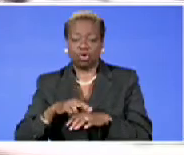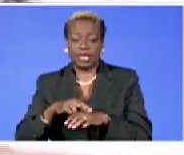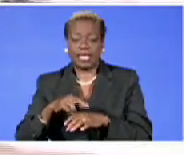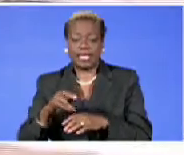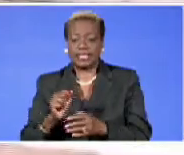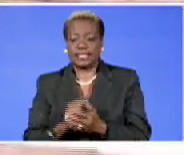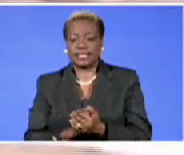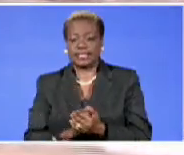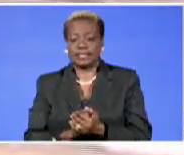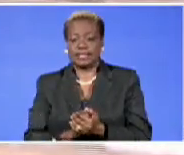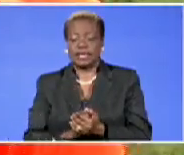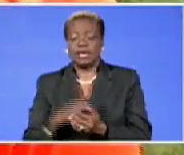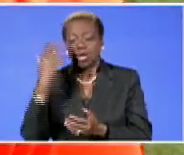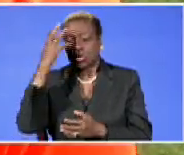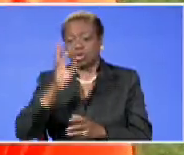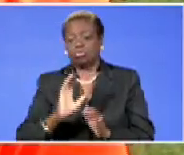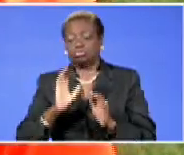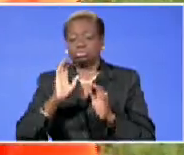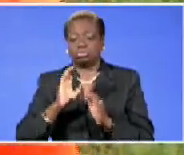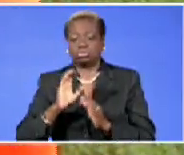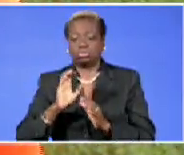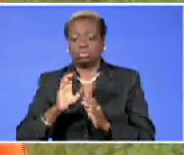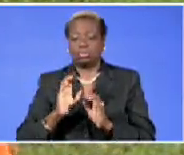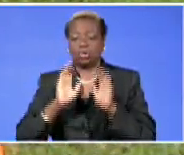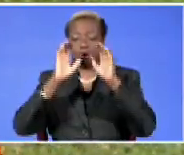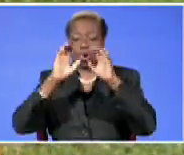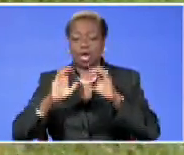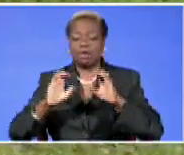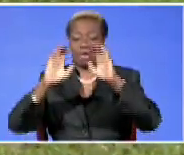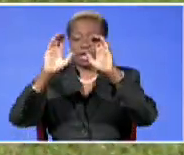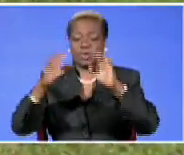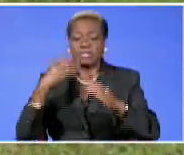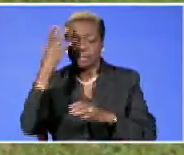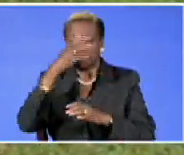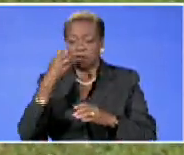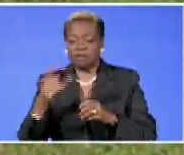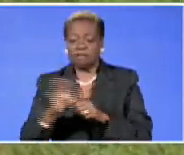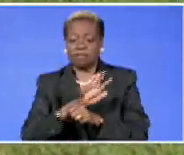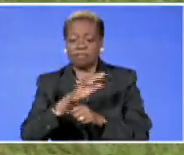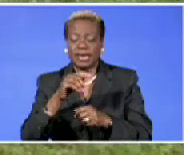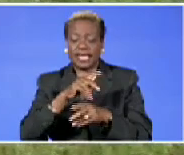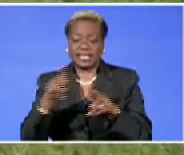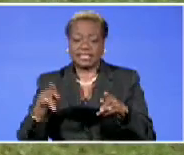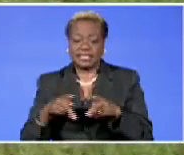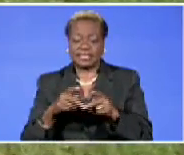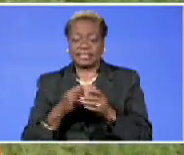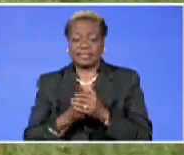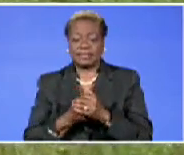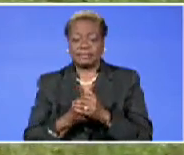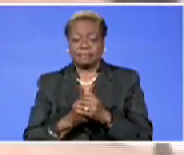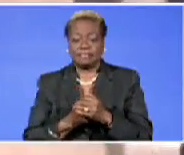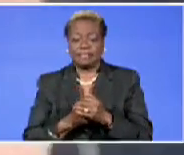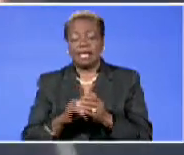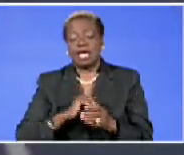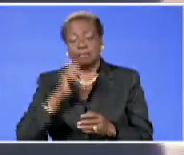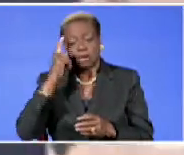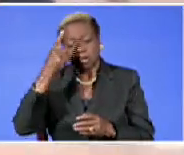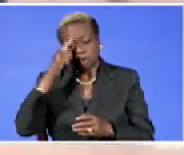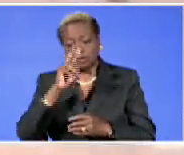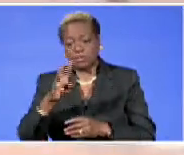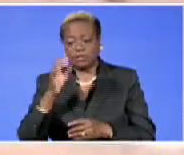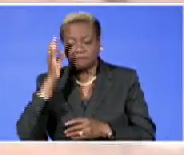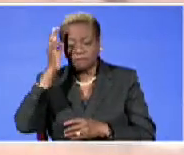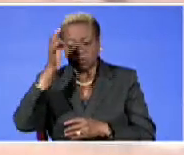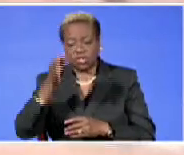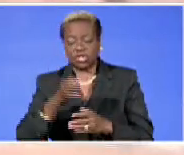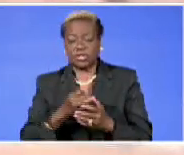You know, Colorado's a beautiful place. The organization is super good. It's been a lot of fun. I'm looking forward to the future. I know you got some